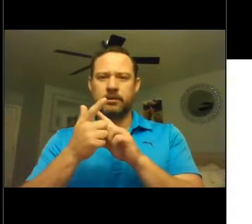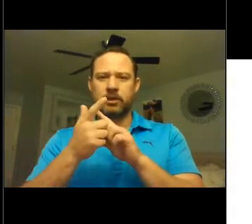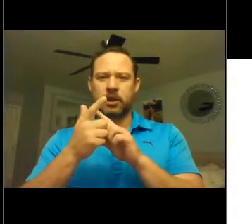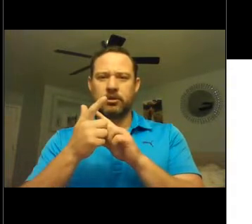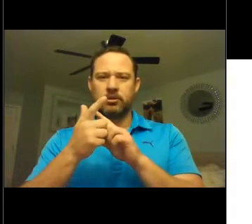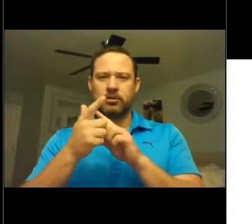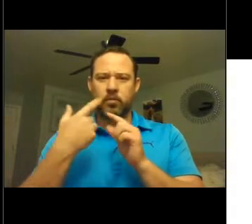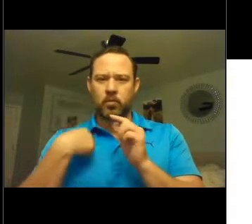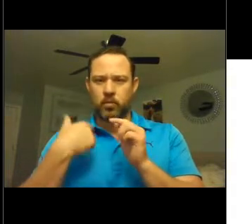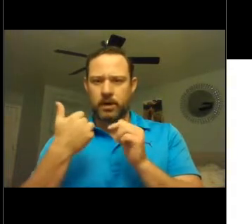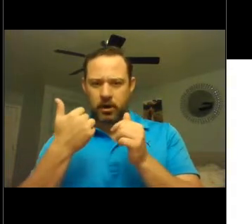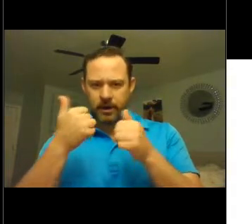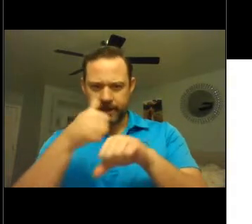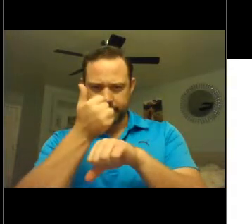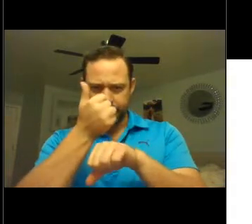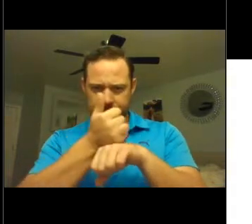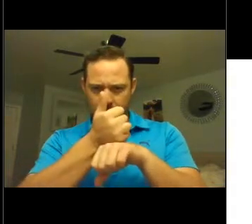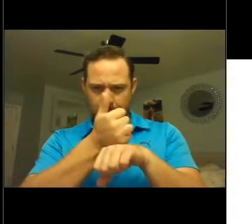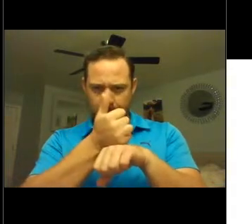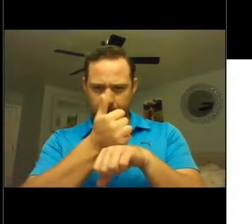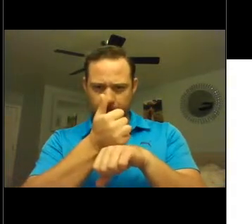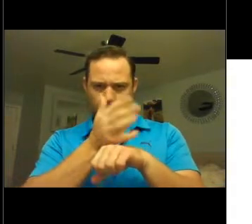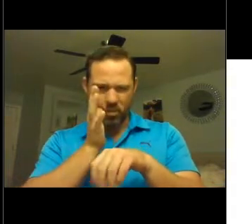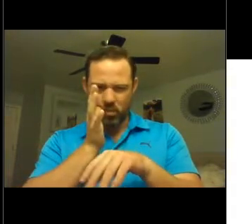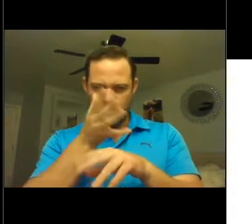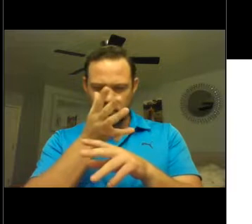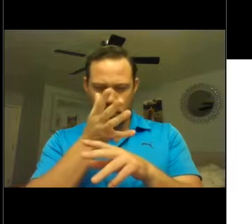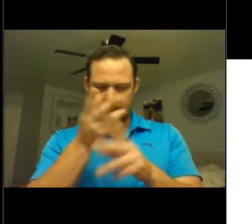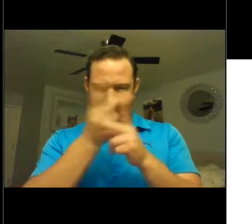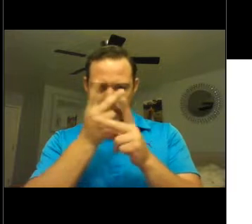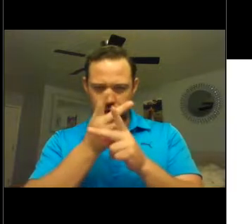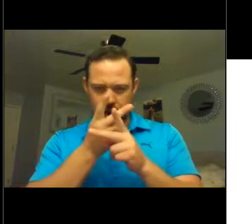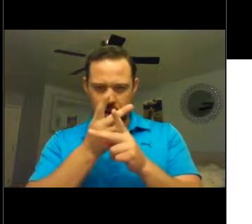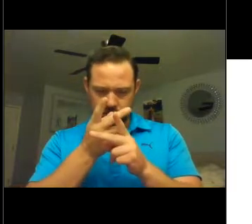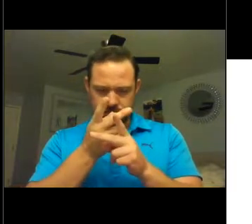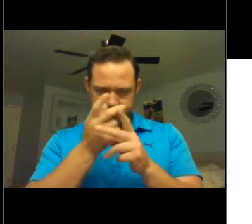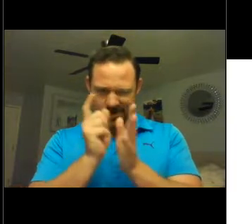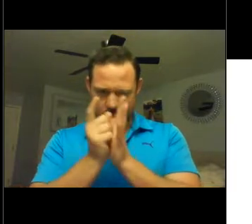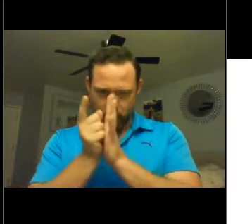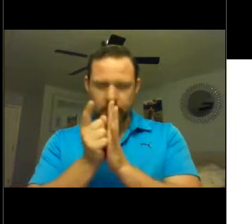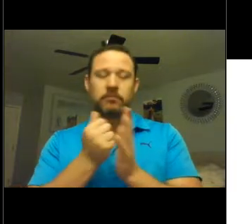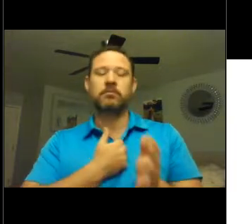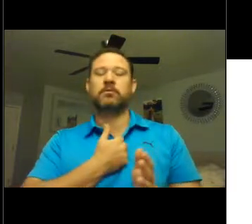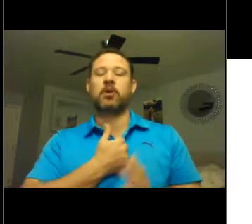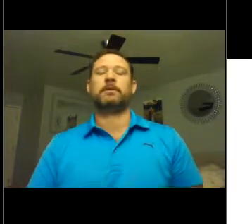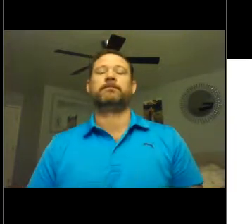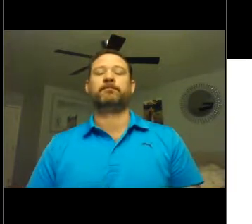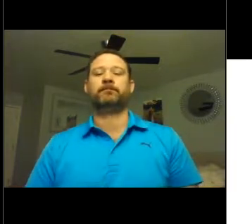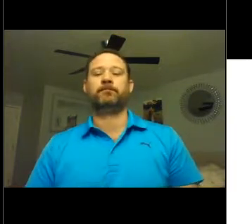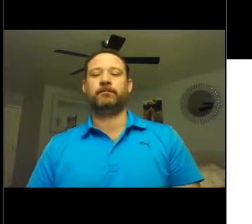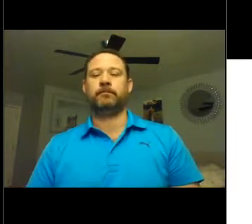are getting set up, and it will be together momentarily. So sorry for any inconvenience.